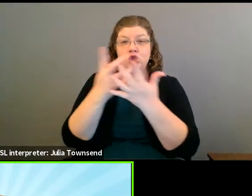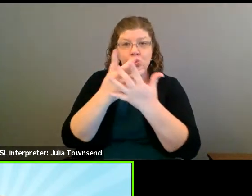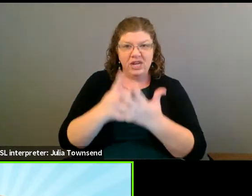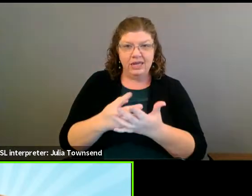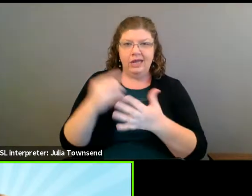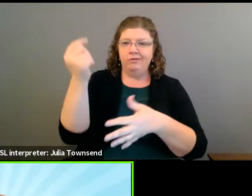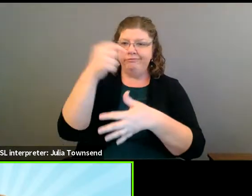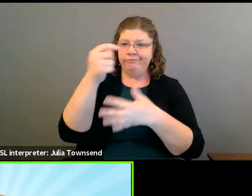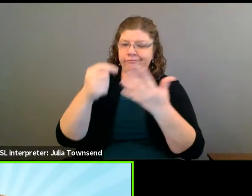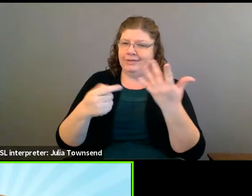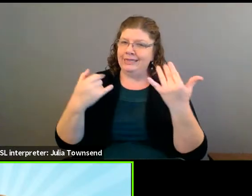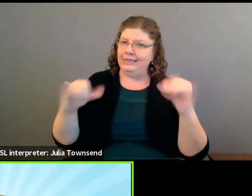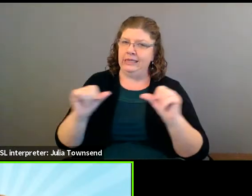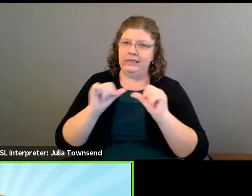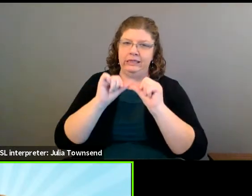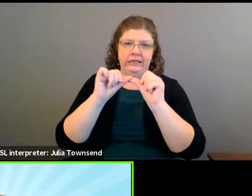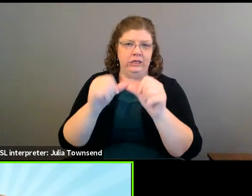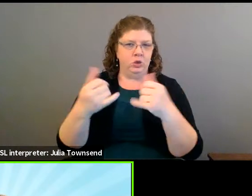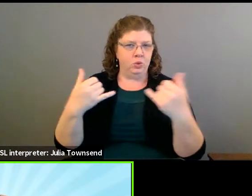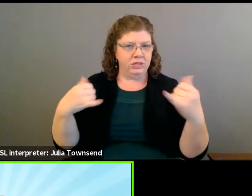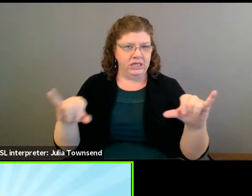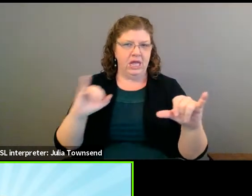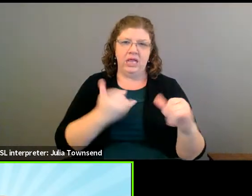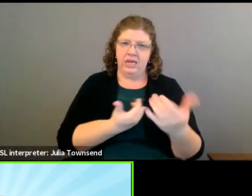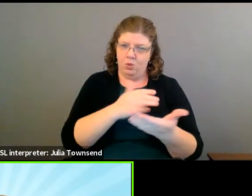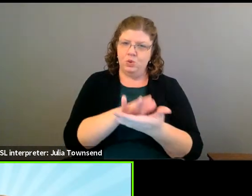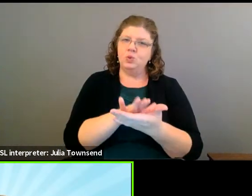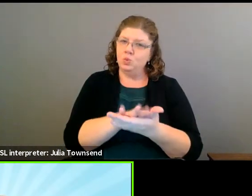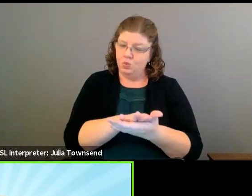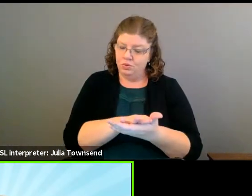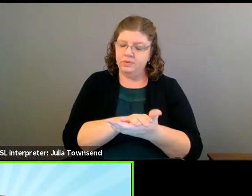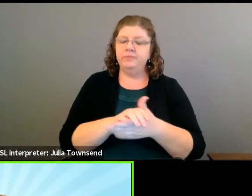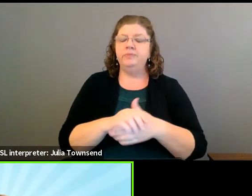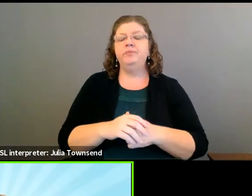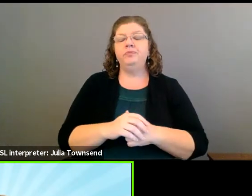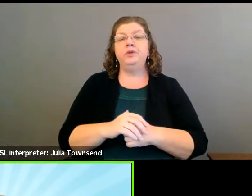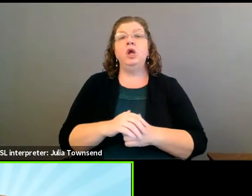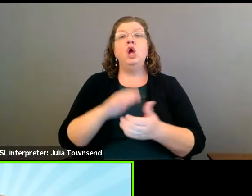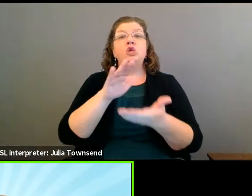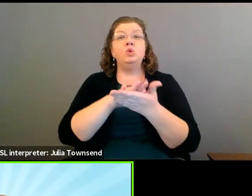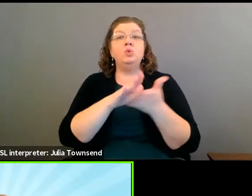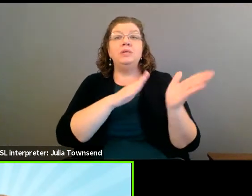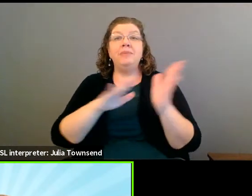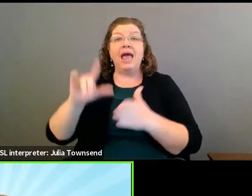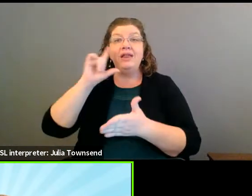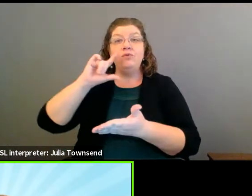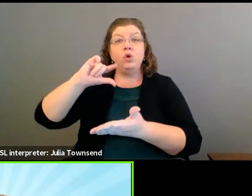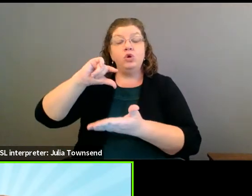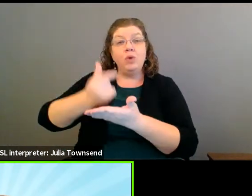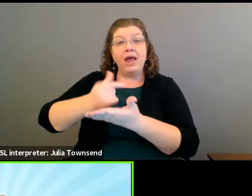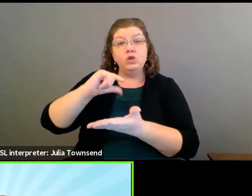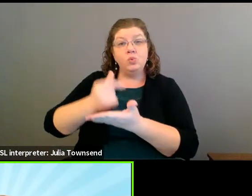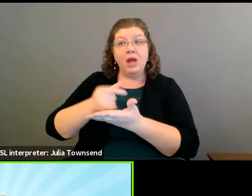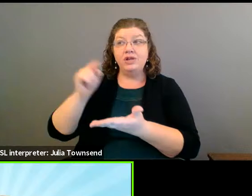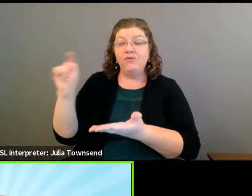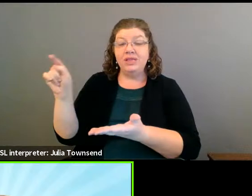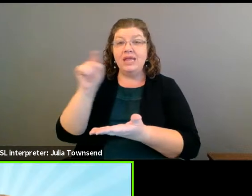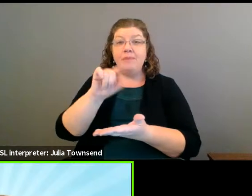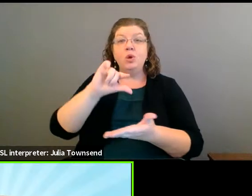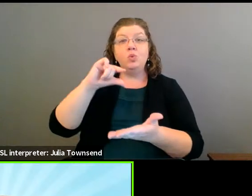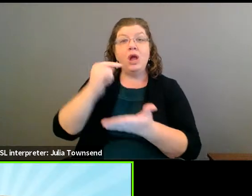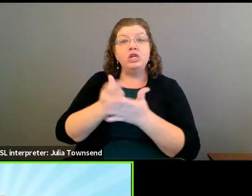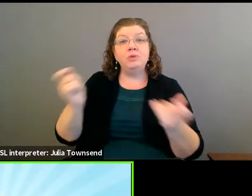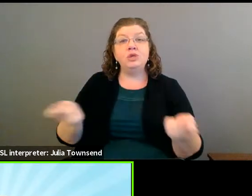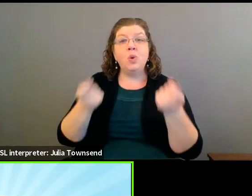things continue for us in our schools. And our schools are planning for graduations, and for them to have graduation ceremonies